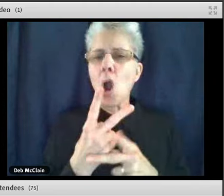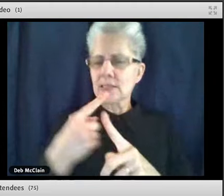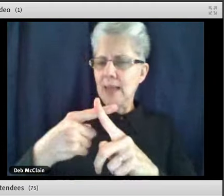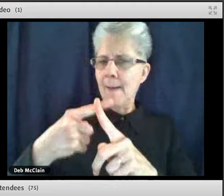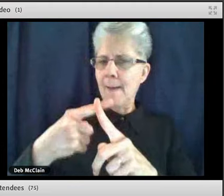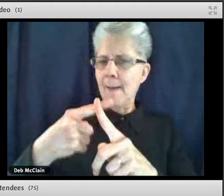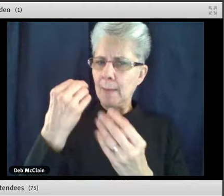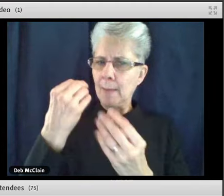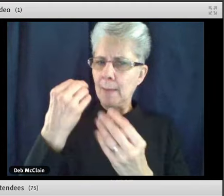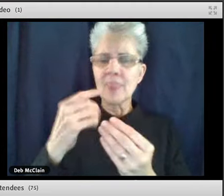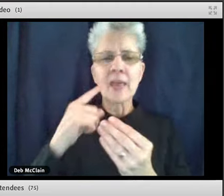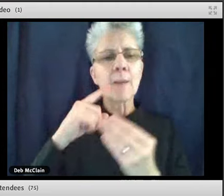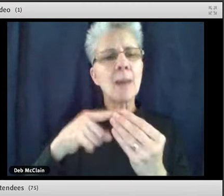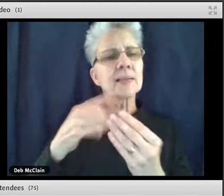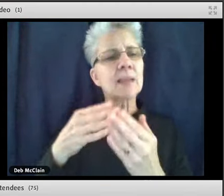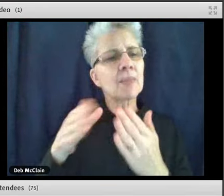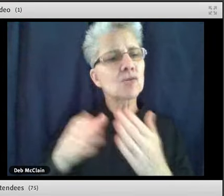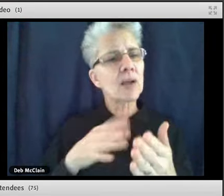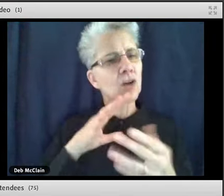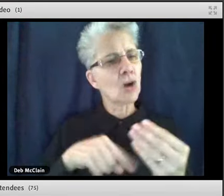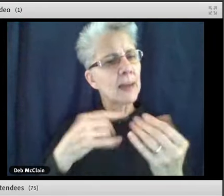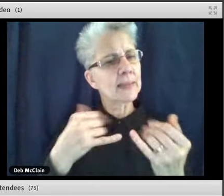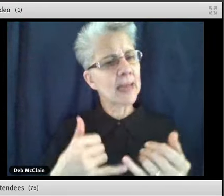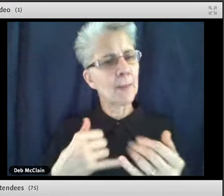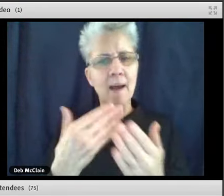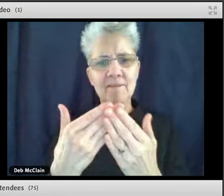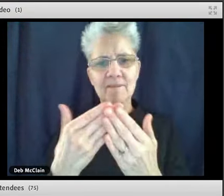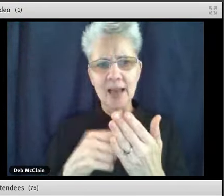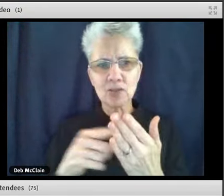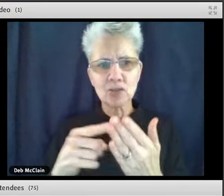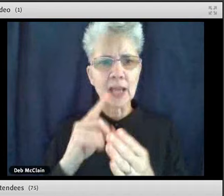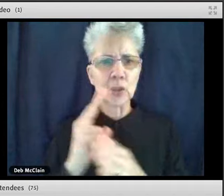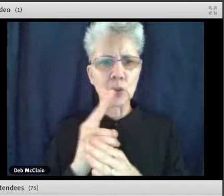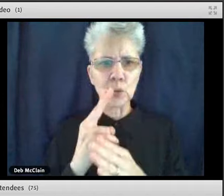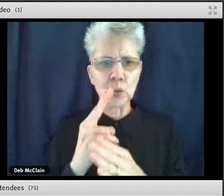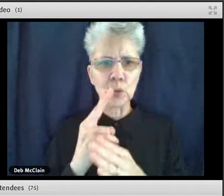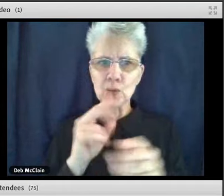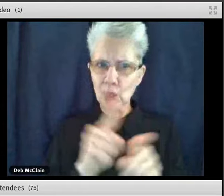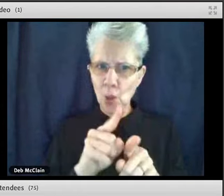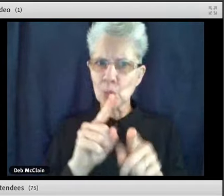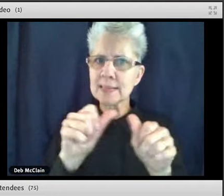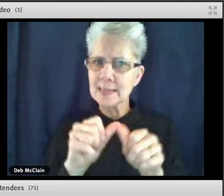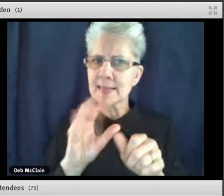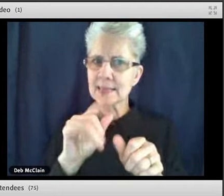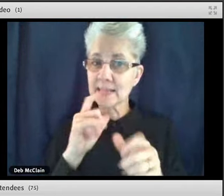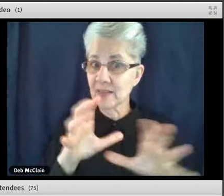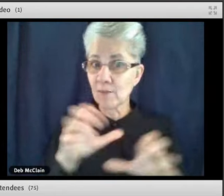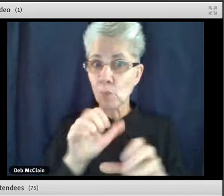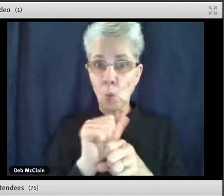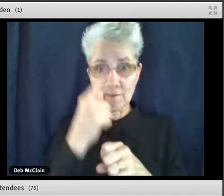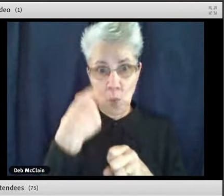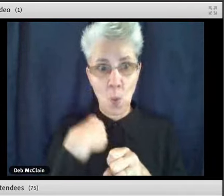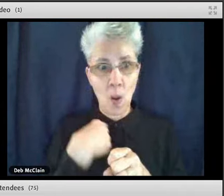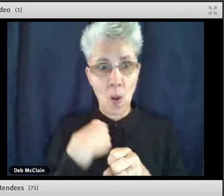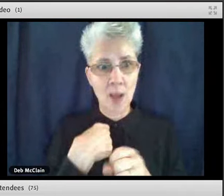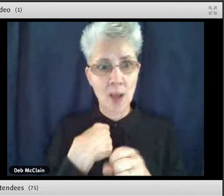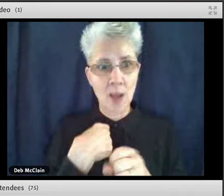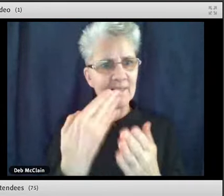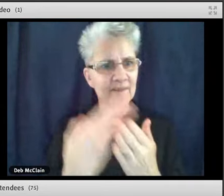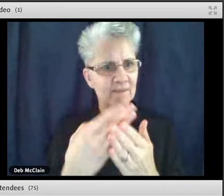the facts, and don't get overwhelmed. And I think that's one of the ways that we can help ourselves, our patrons, not to